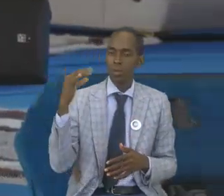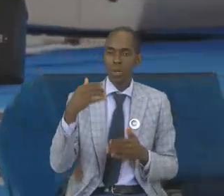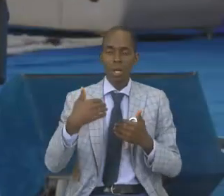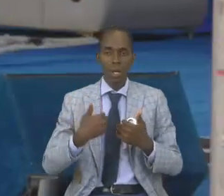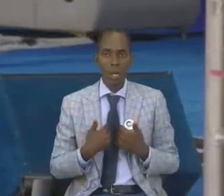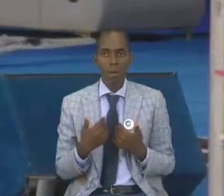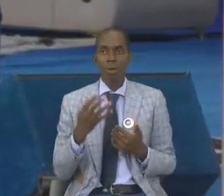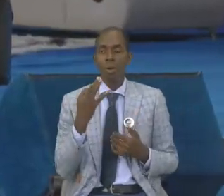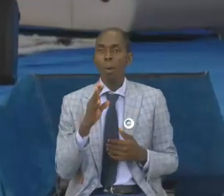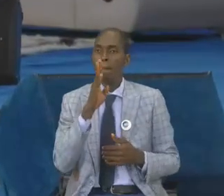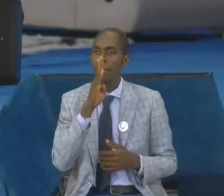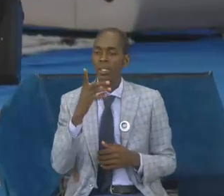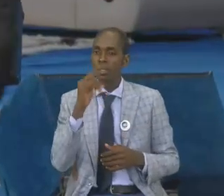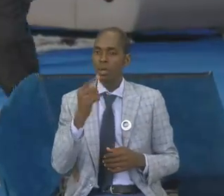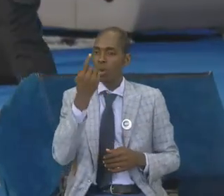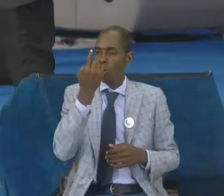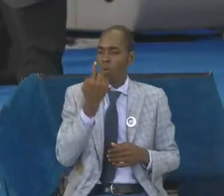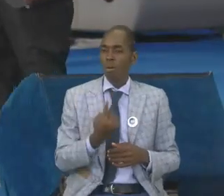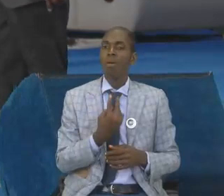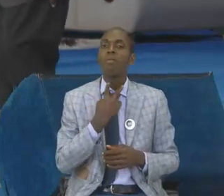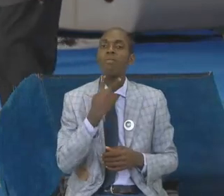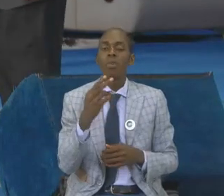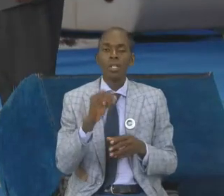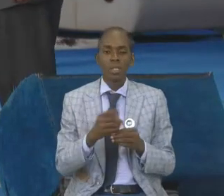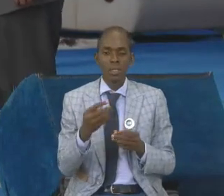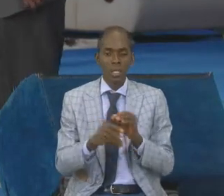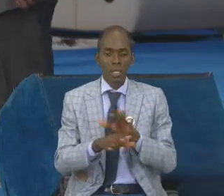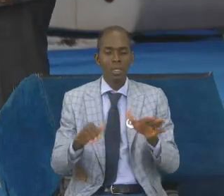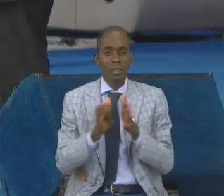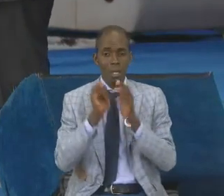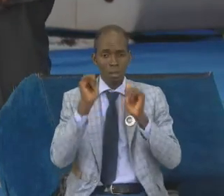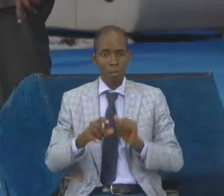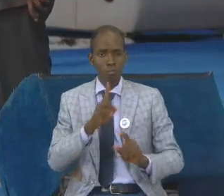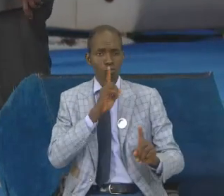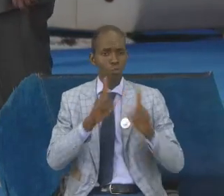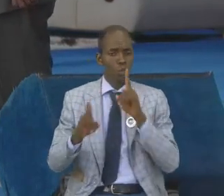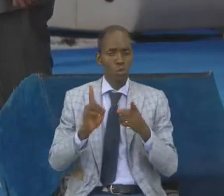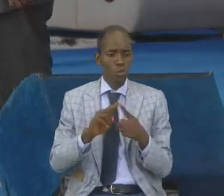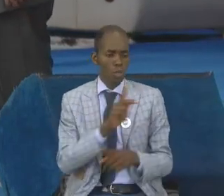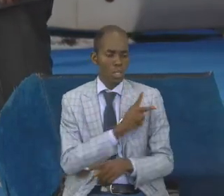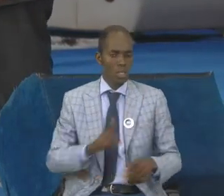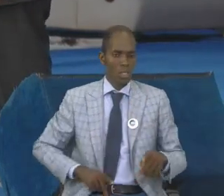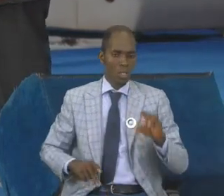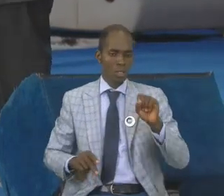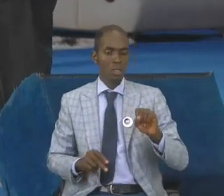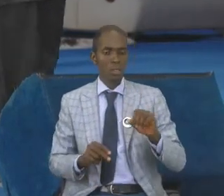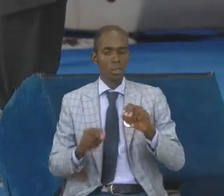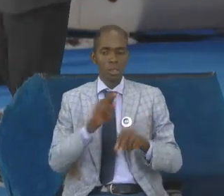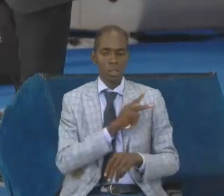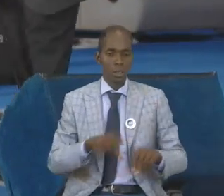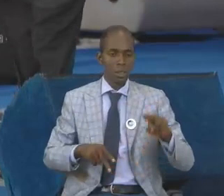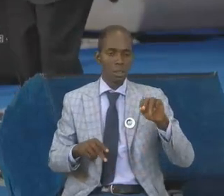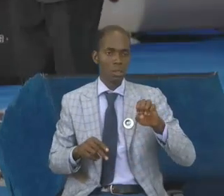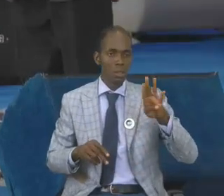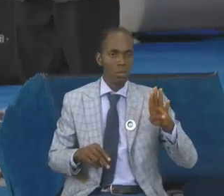the only voice in the land that could talk to kings, he could talk to Nebuchadnezzar, he could talk to